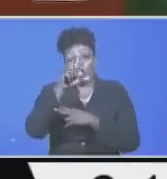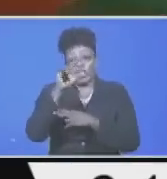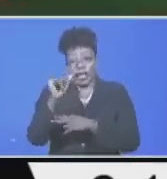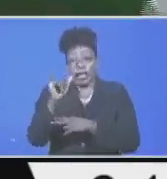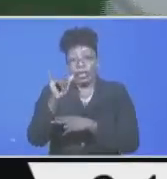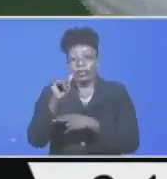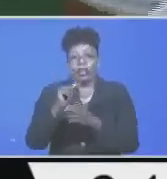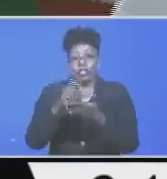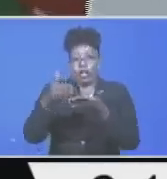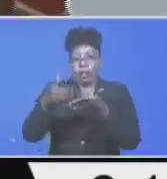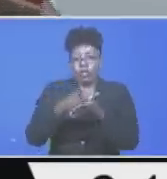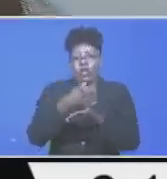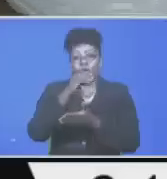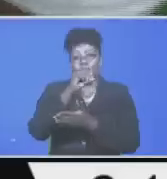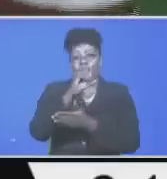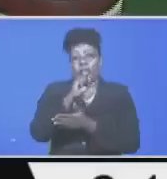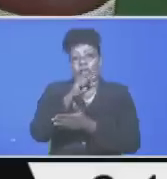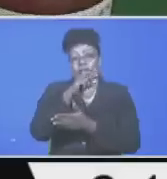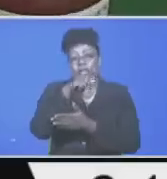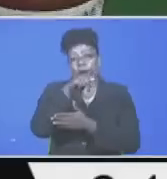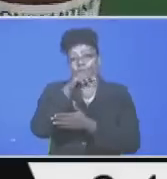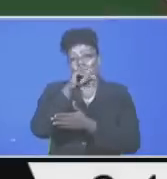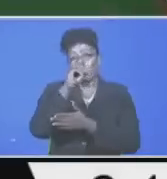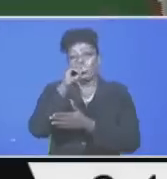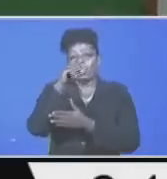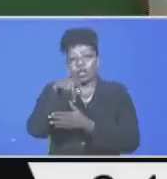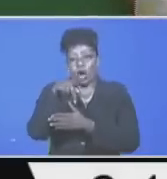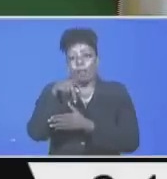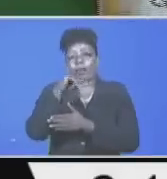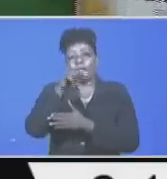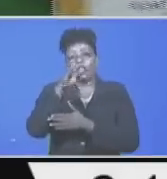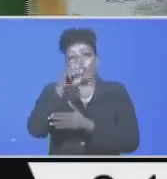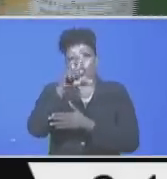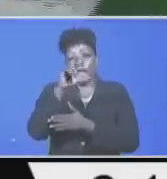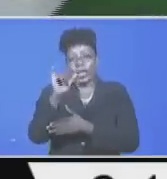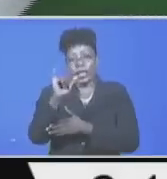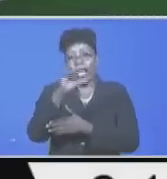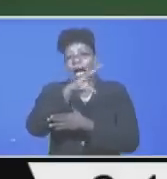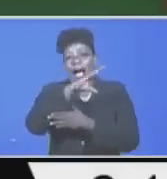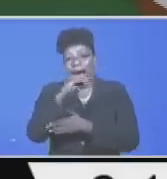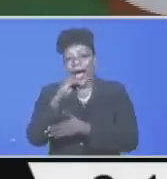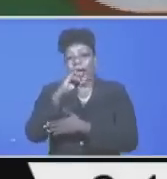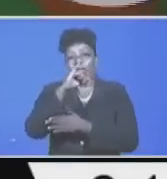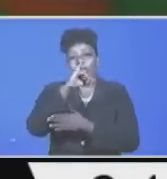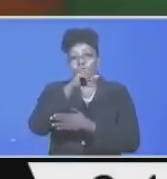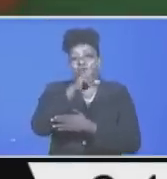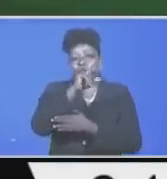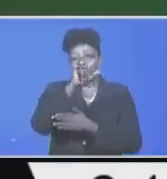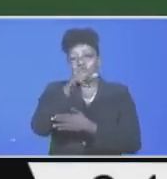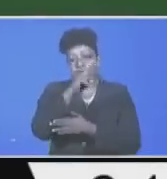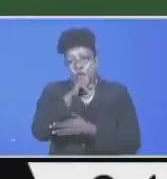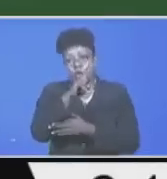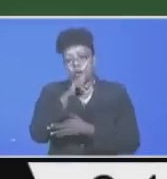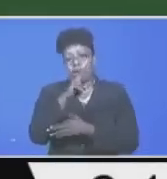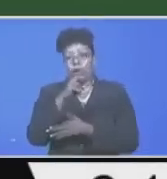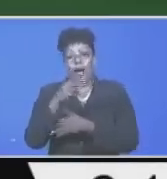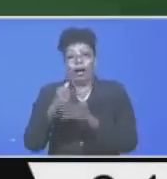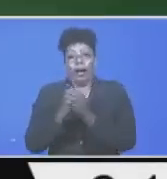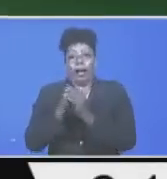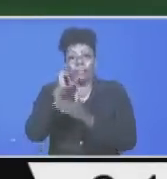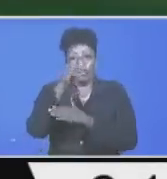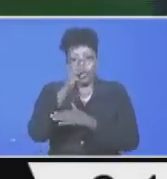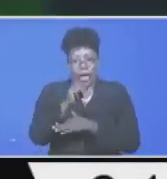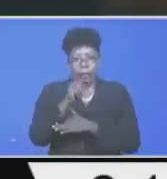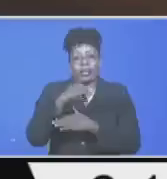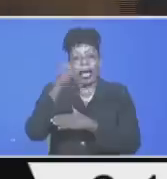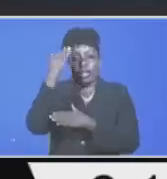which is new. I made a sapodilly pepper jelly. I have a soursop. I have juju. As long as it's grown in the Bahamas, I